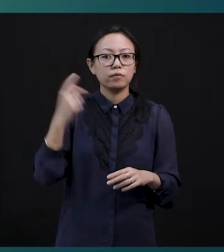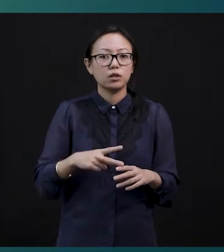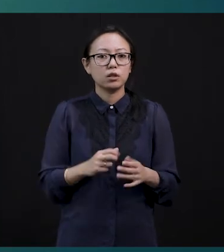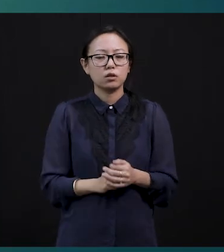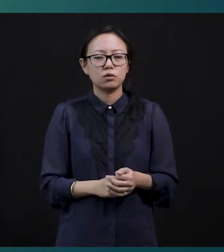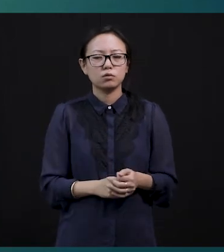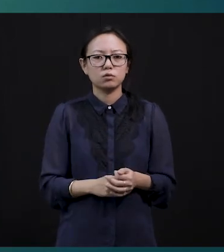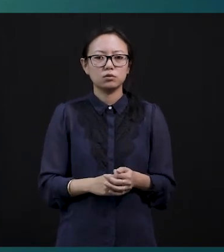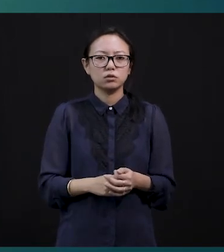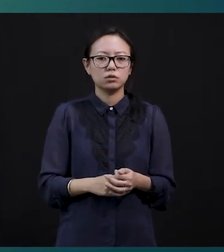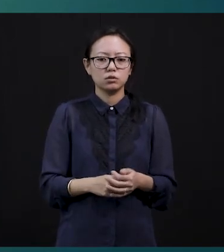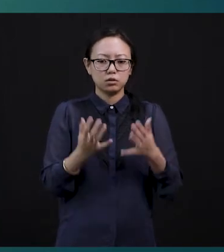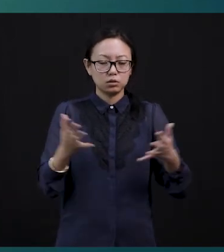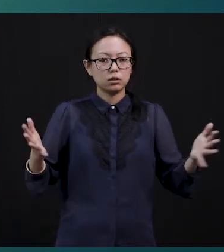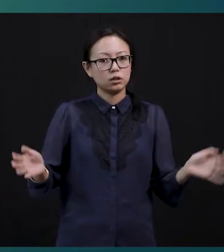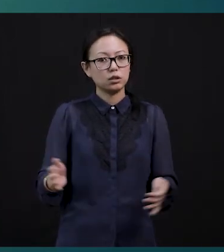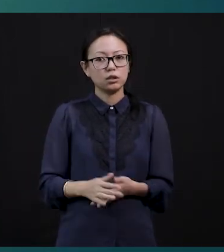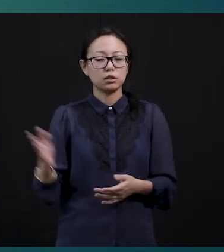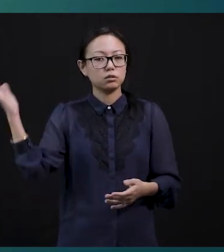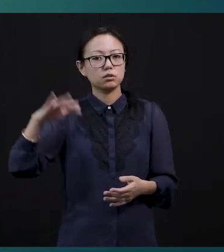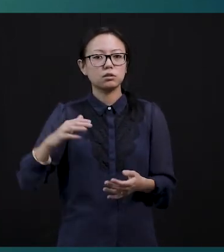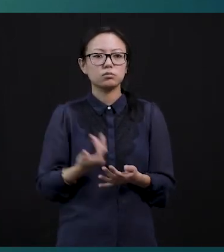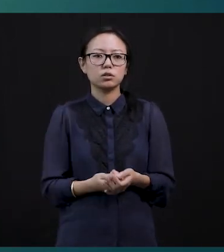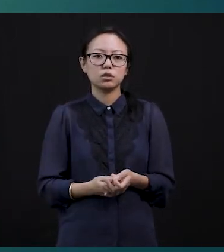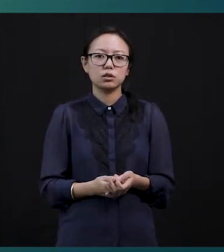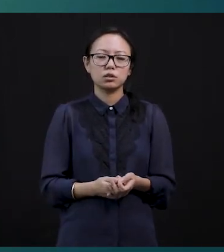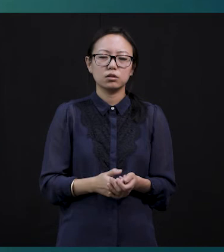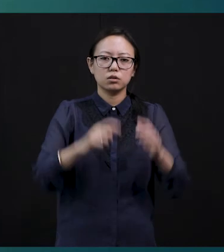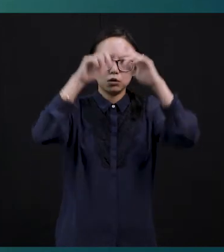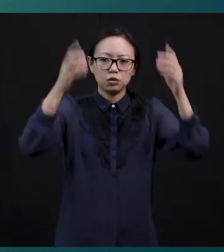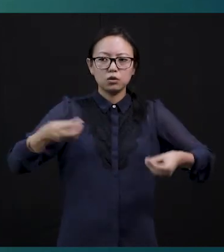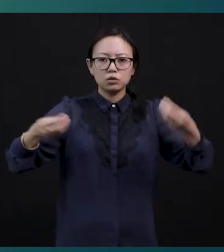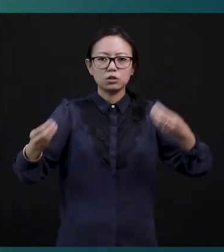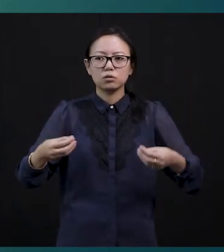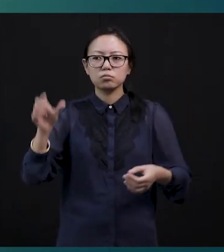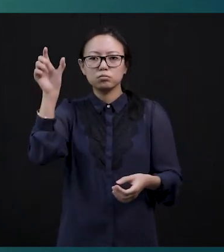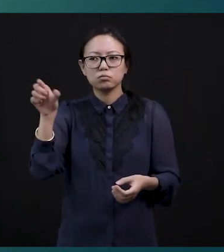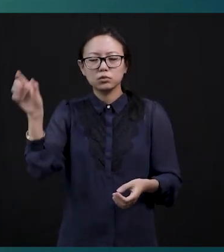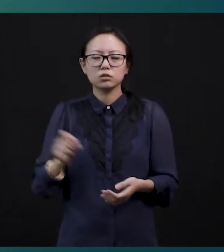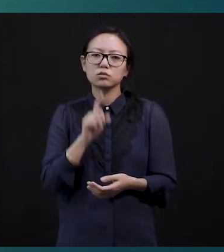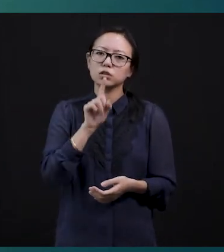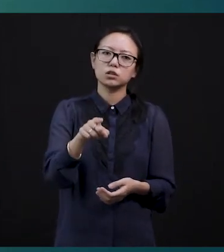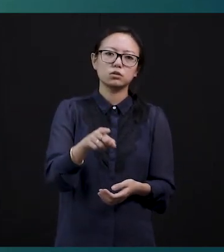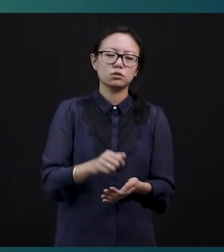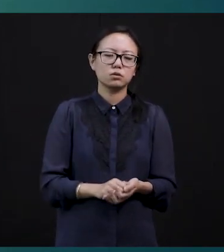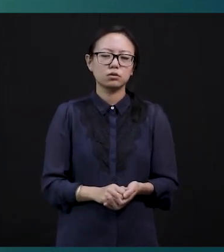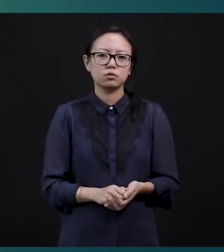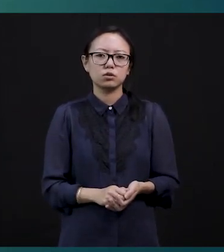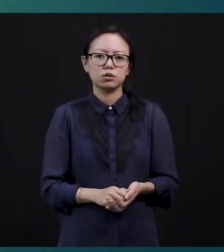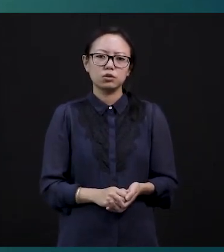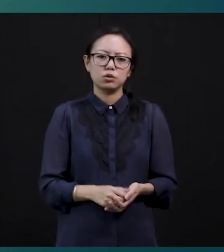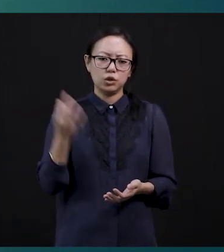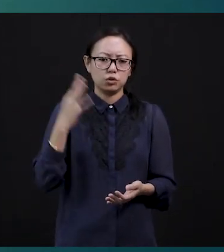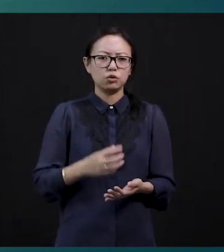launched by a company, you have no idea. So, that shopkeeper is going to tell you that this is something that has come right now. If you want, you can